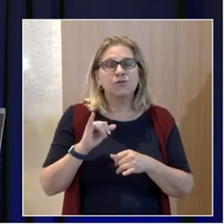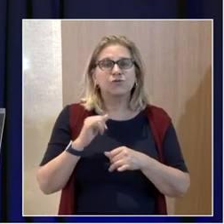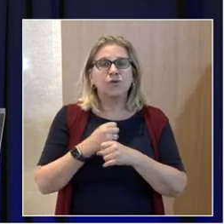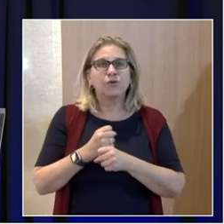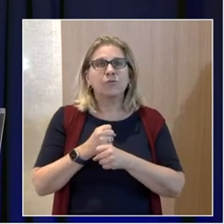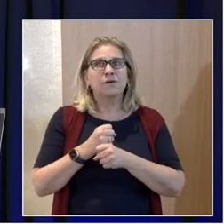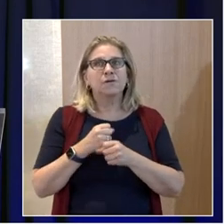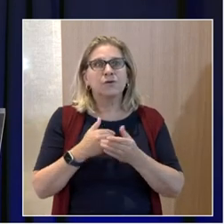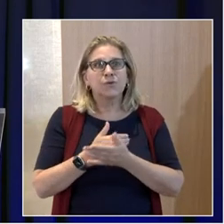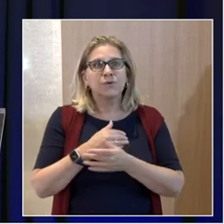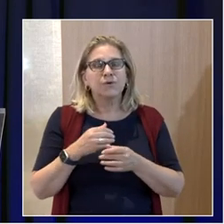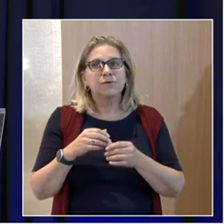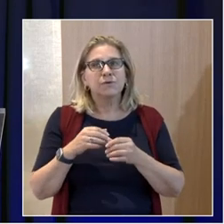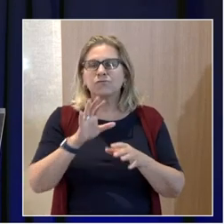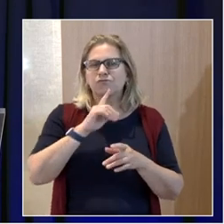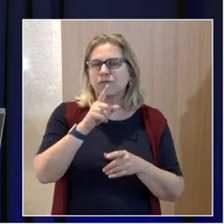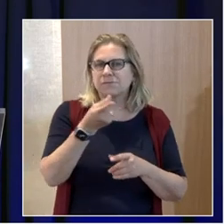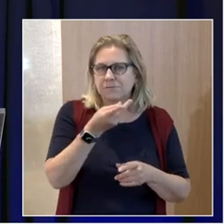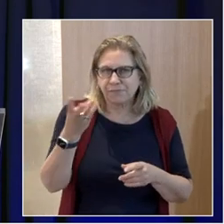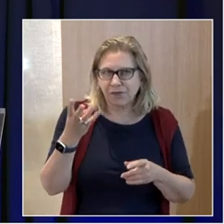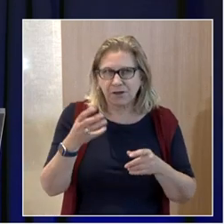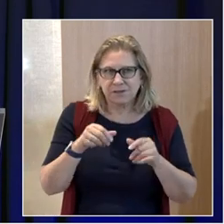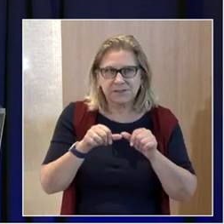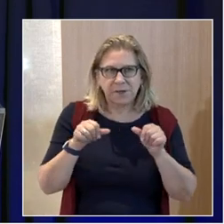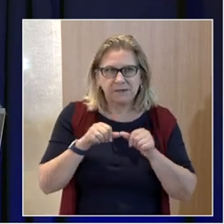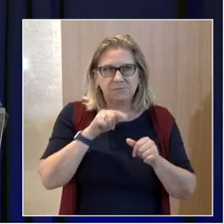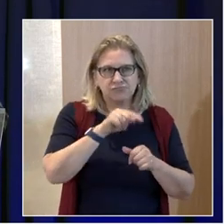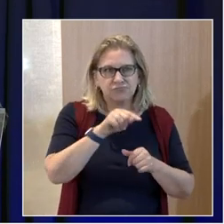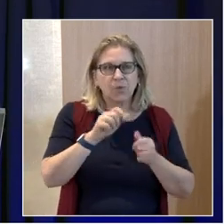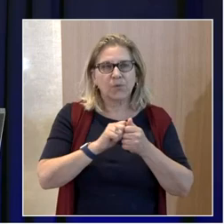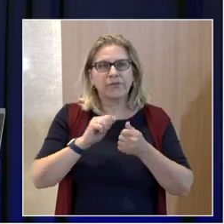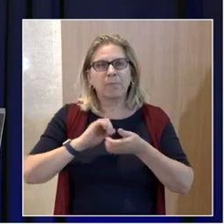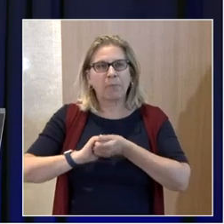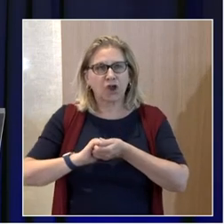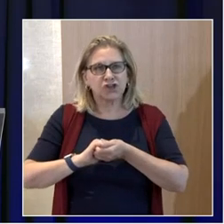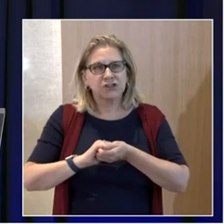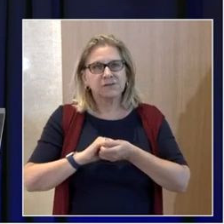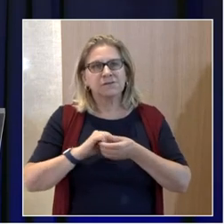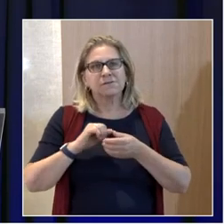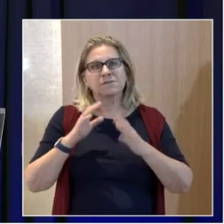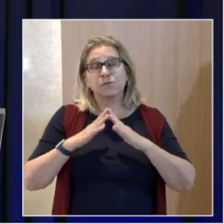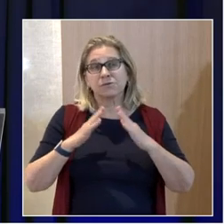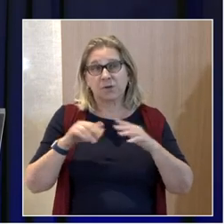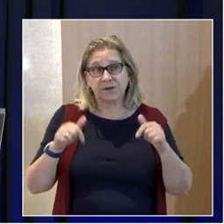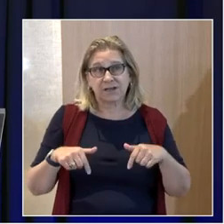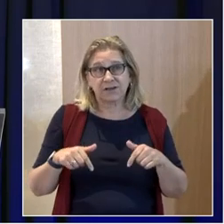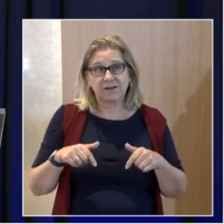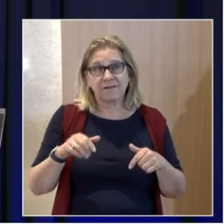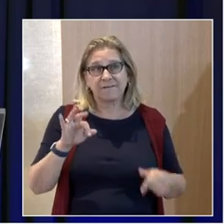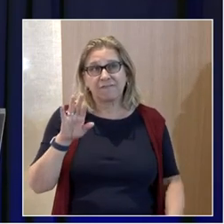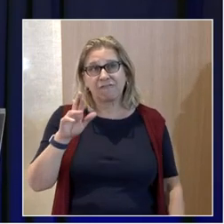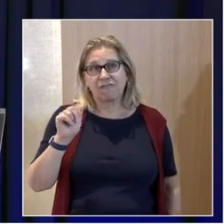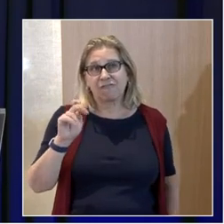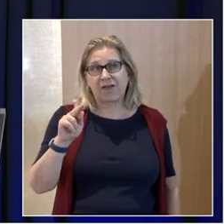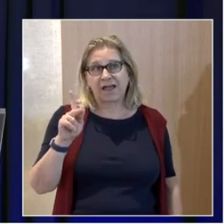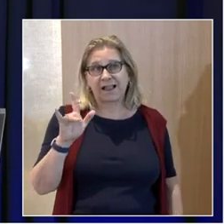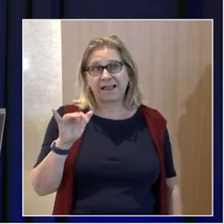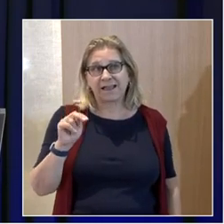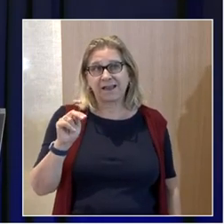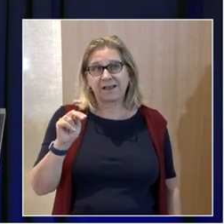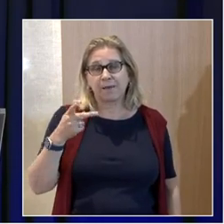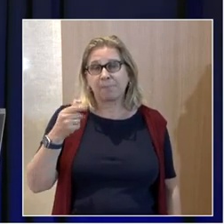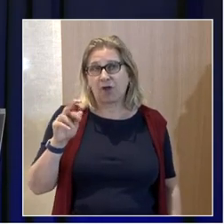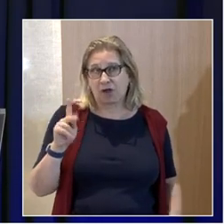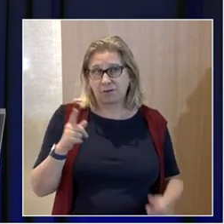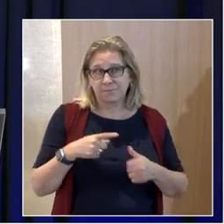spaces in partnership with the downtown bid, like Franklin Park. And we created Black Lives Matter Plaza,